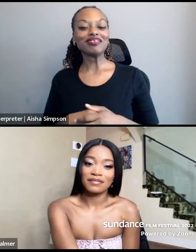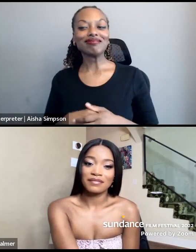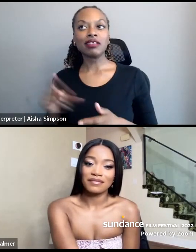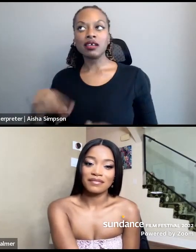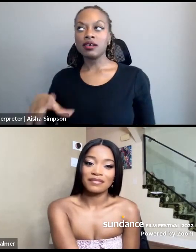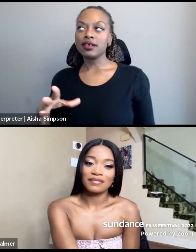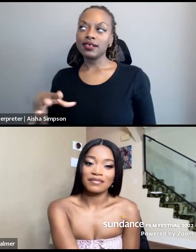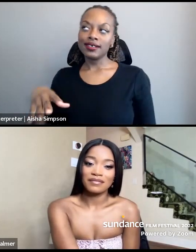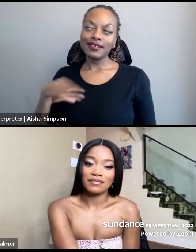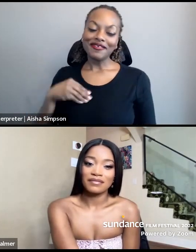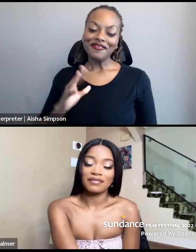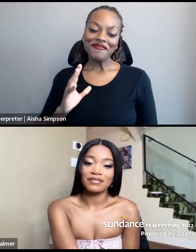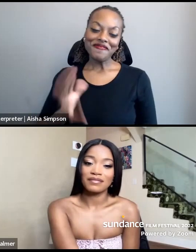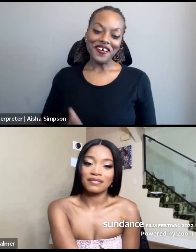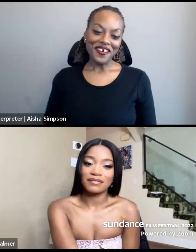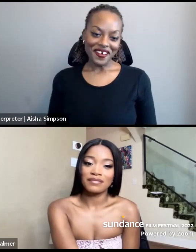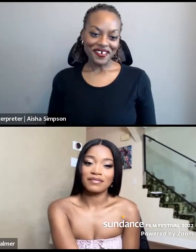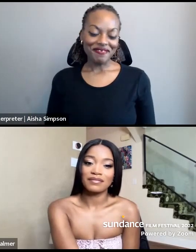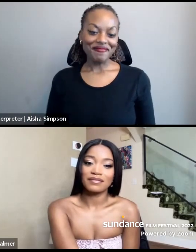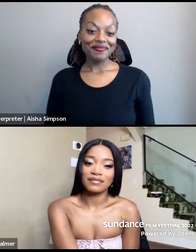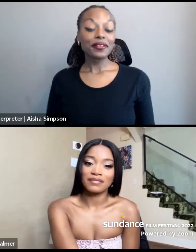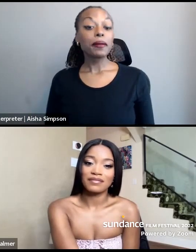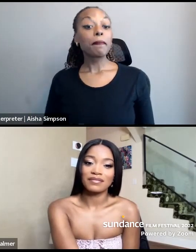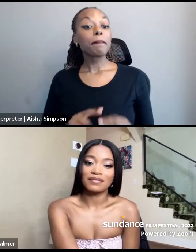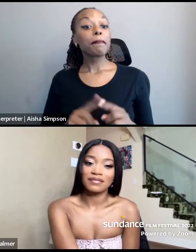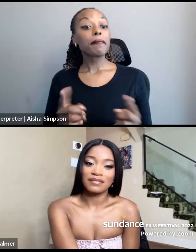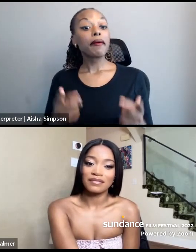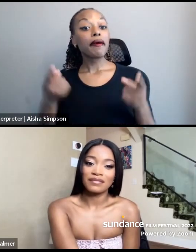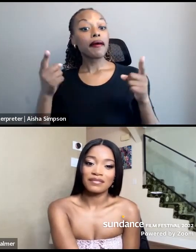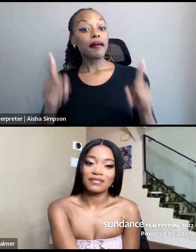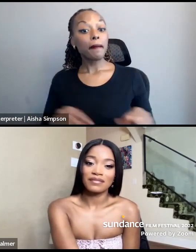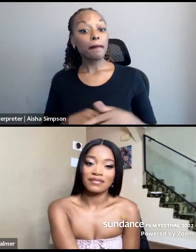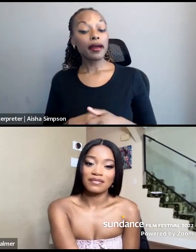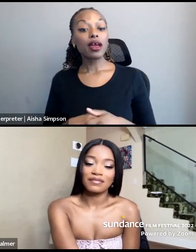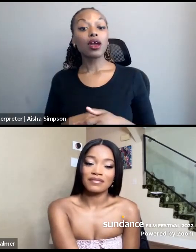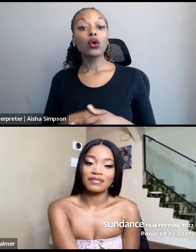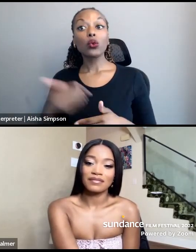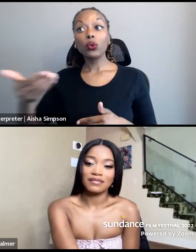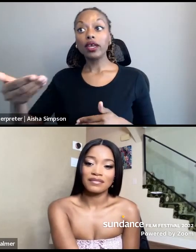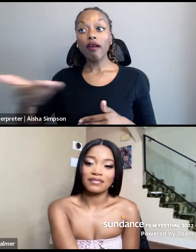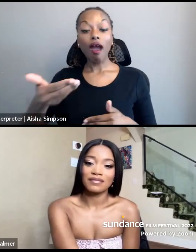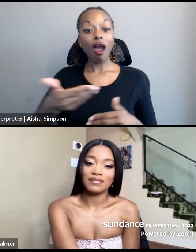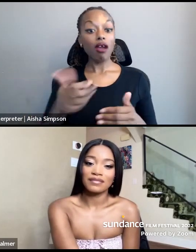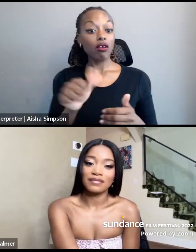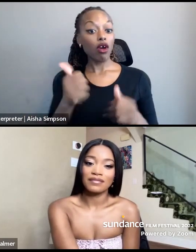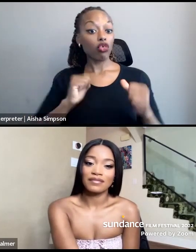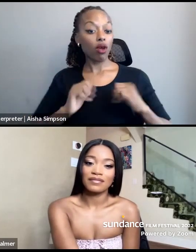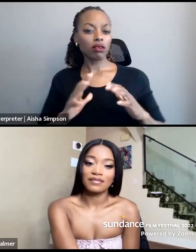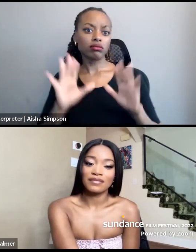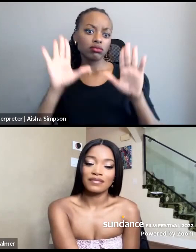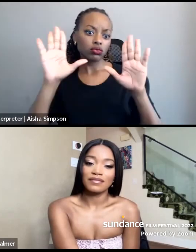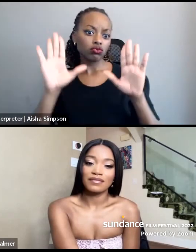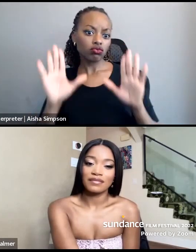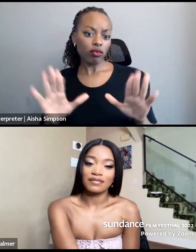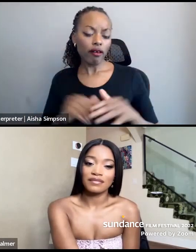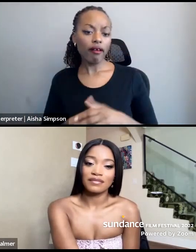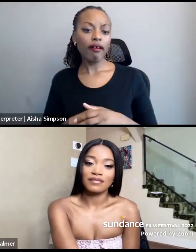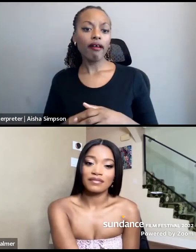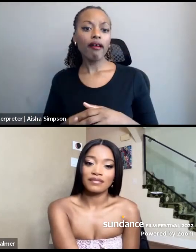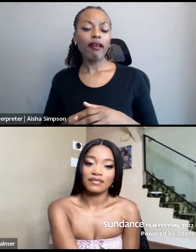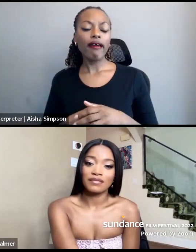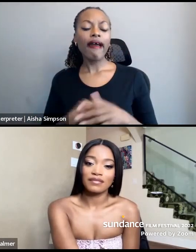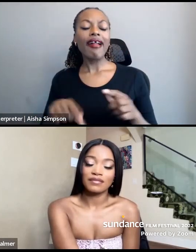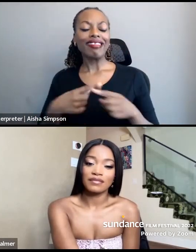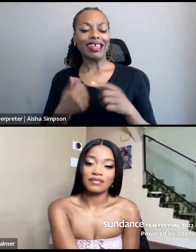fine. But then we ended up like casting a few great people, and then we had to recalibrate